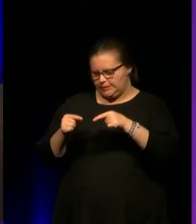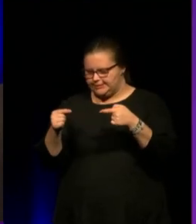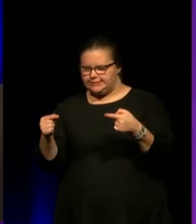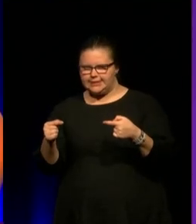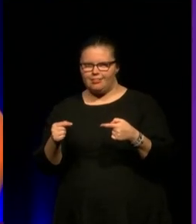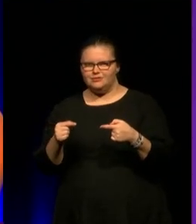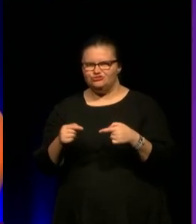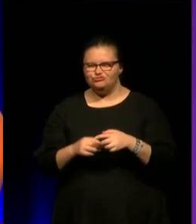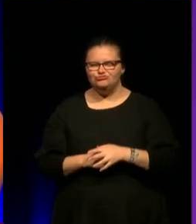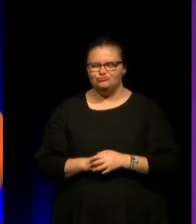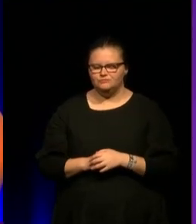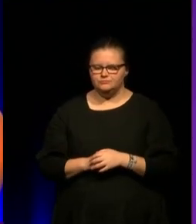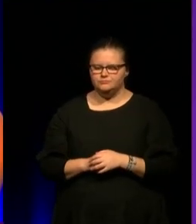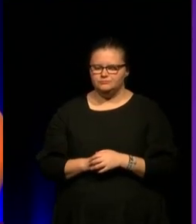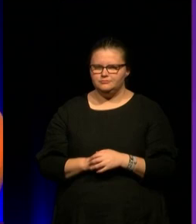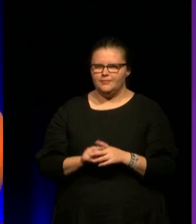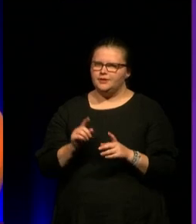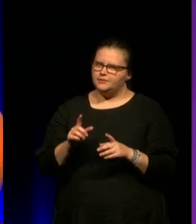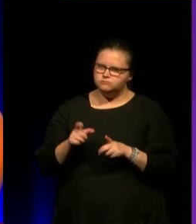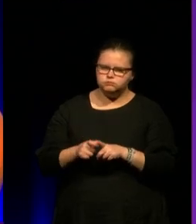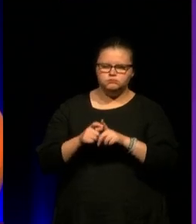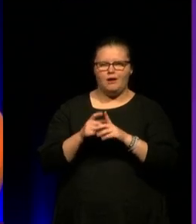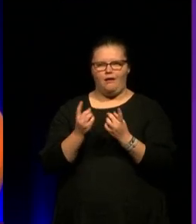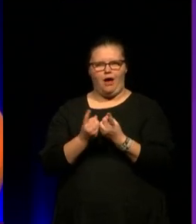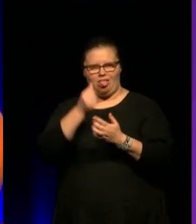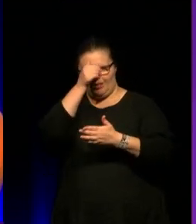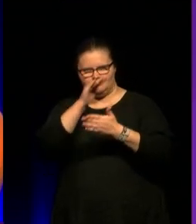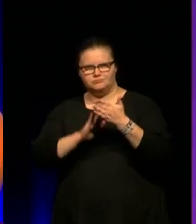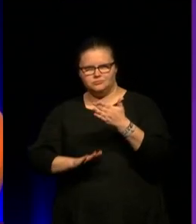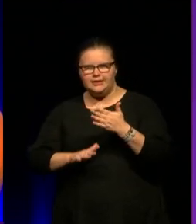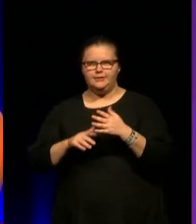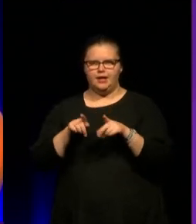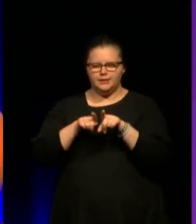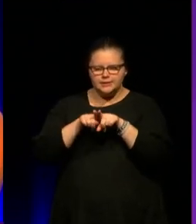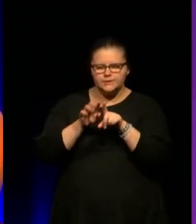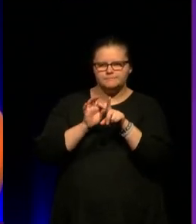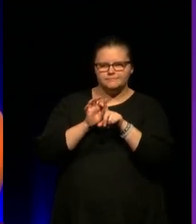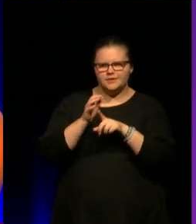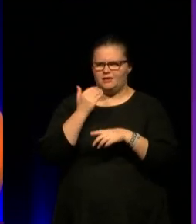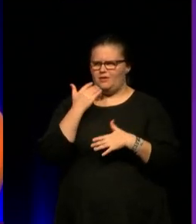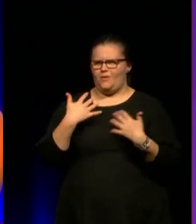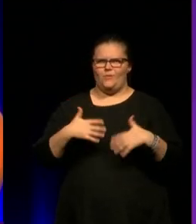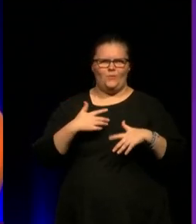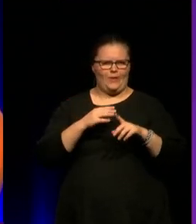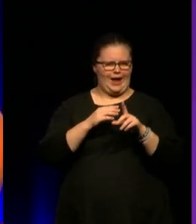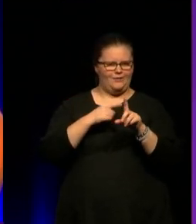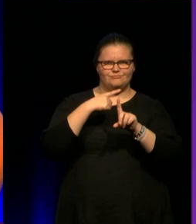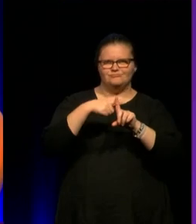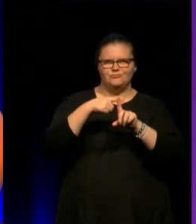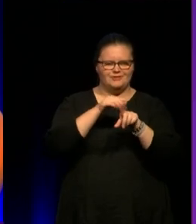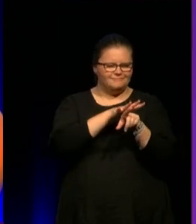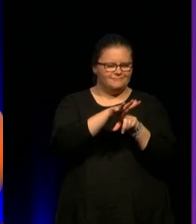all of those, you know, quite hard things. And he's a tremendous positive influence on the